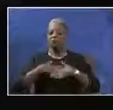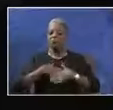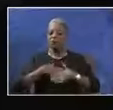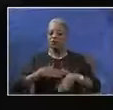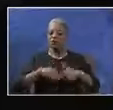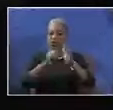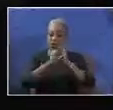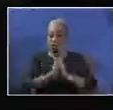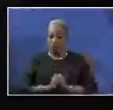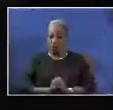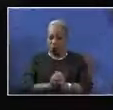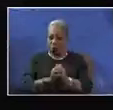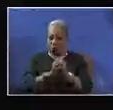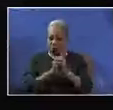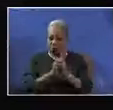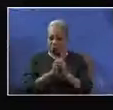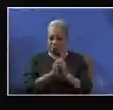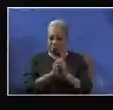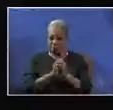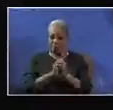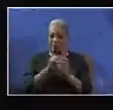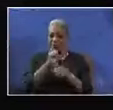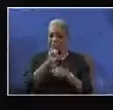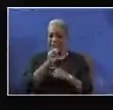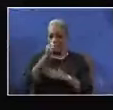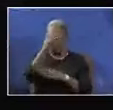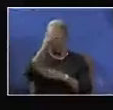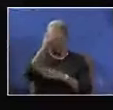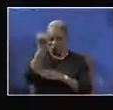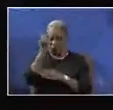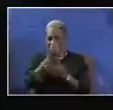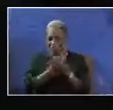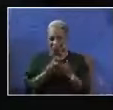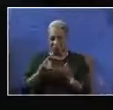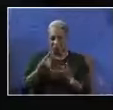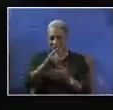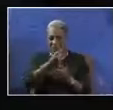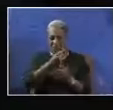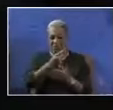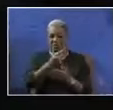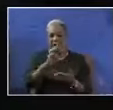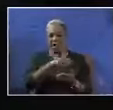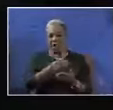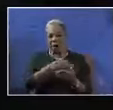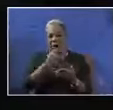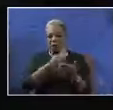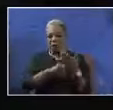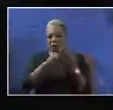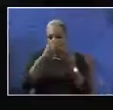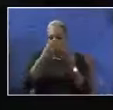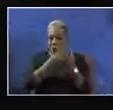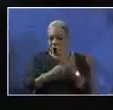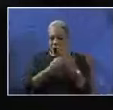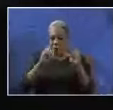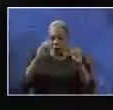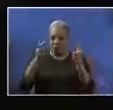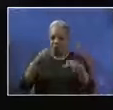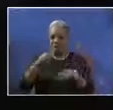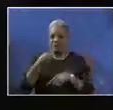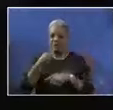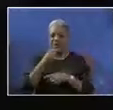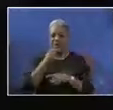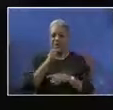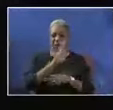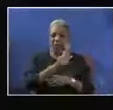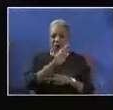our concert. We'll talk more about that. We want you to get with us and invite people to this